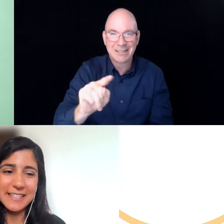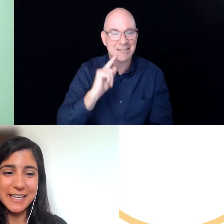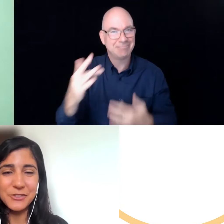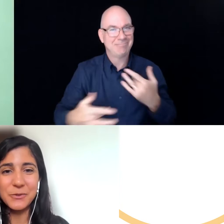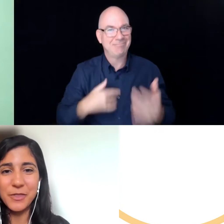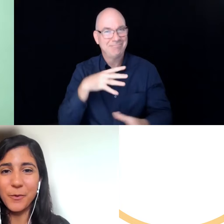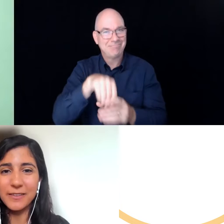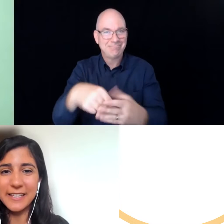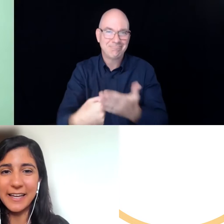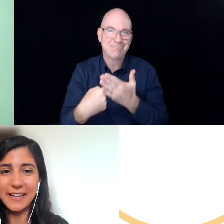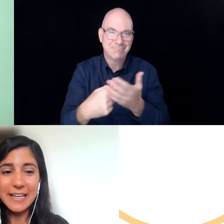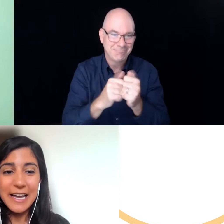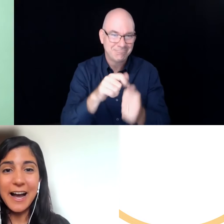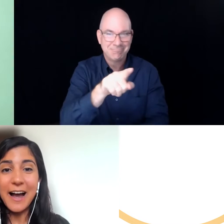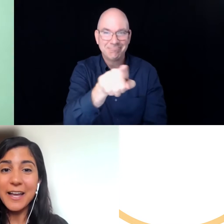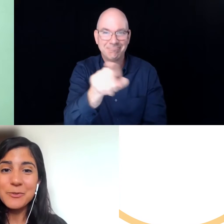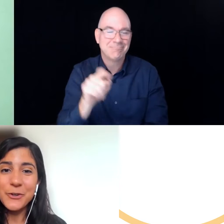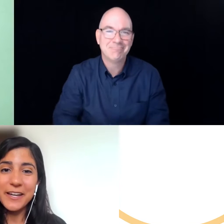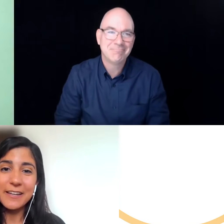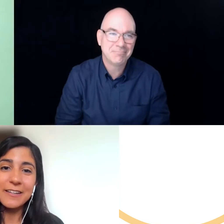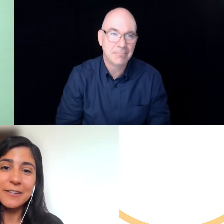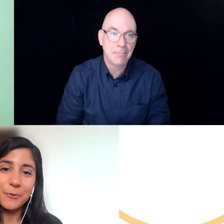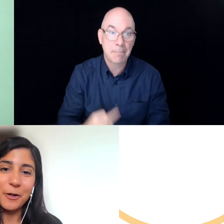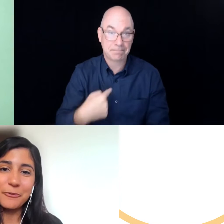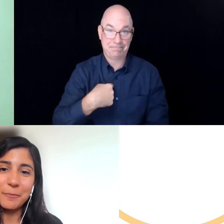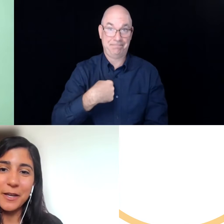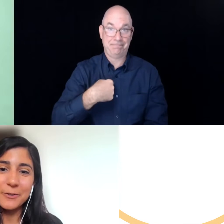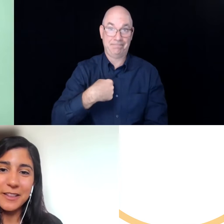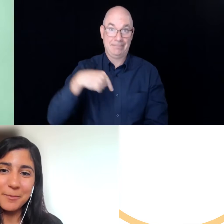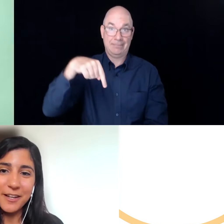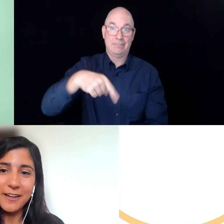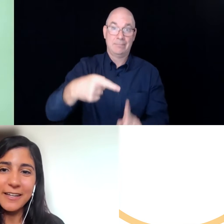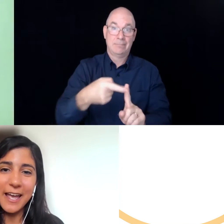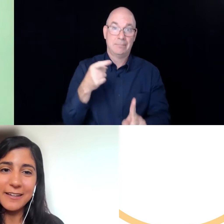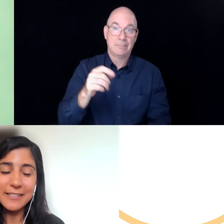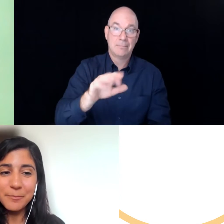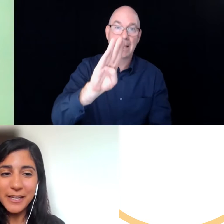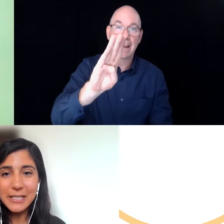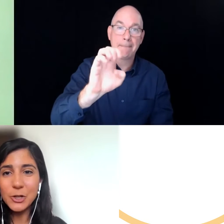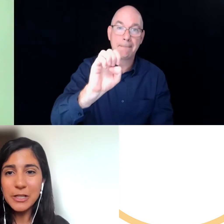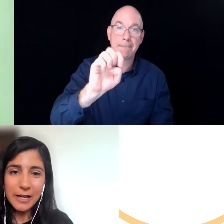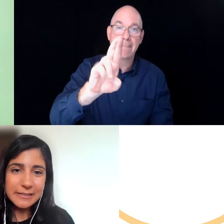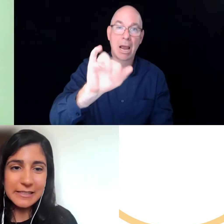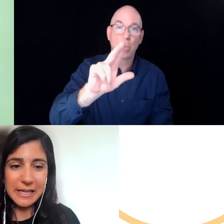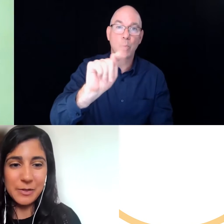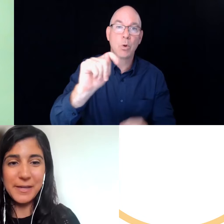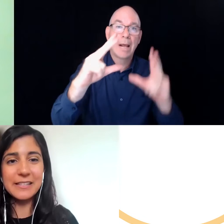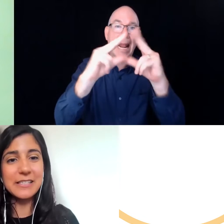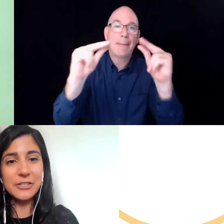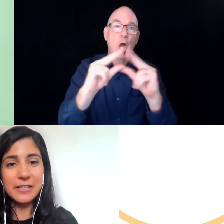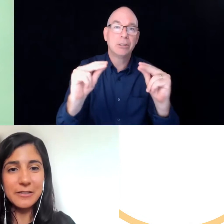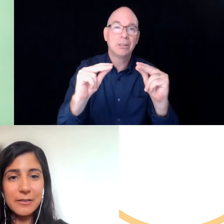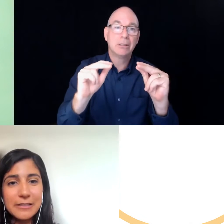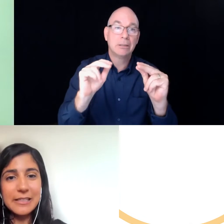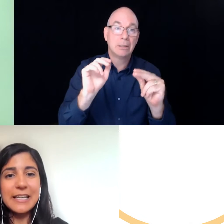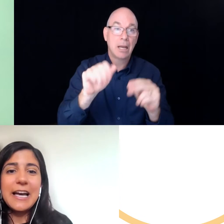in this discussion with you all today. I am joining you all from Beirut, Lebanon, and in many global contexts, I would be